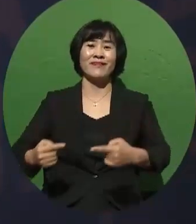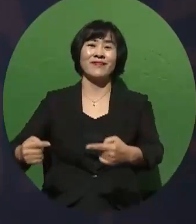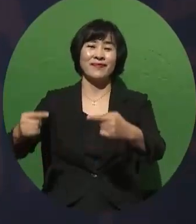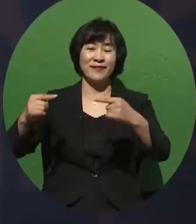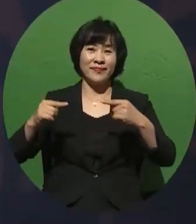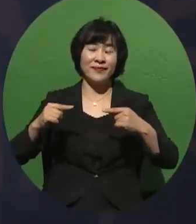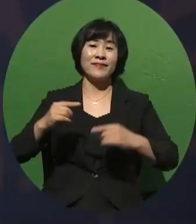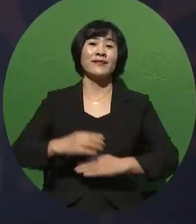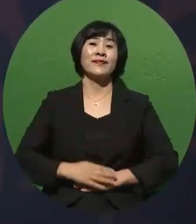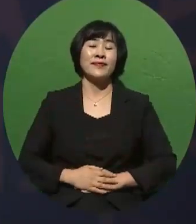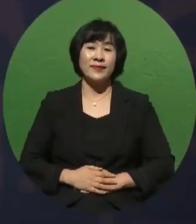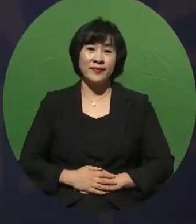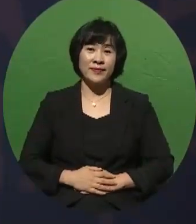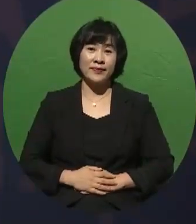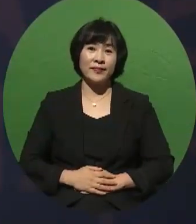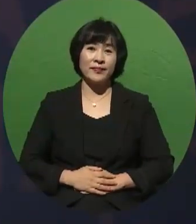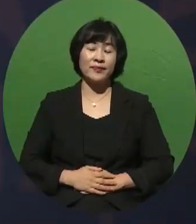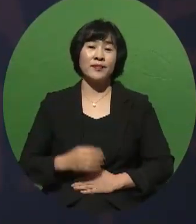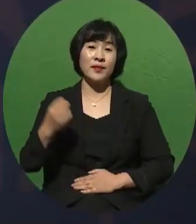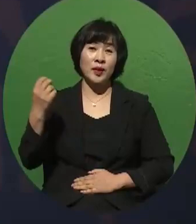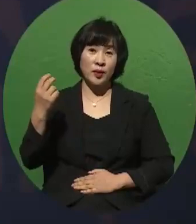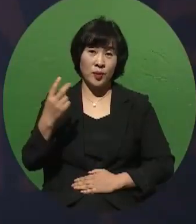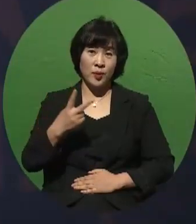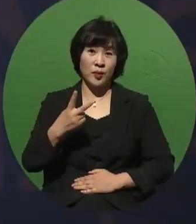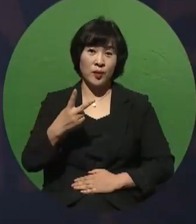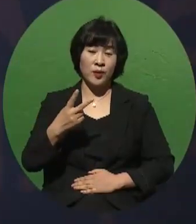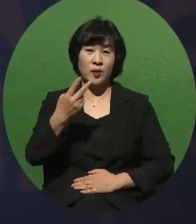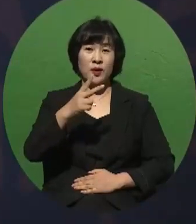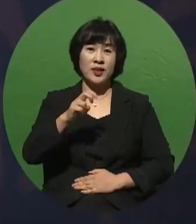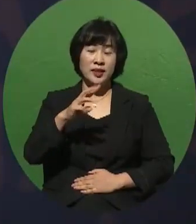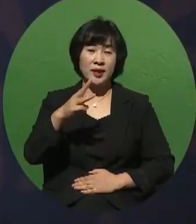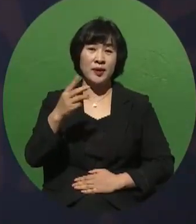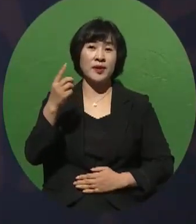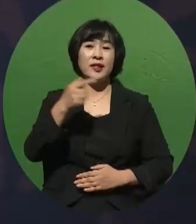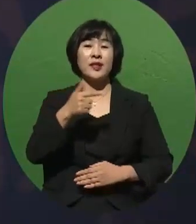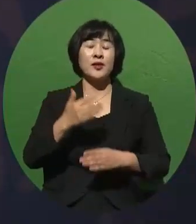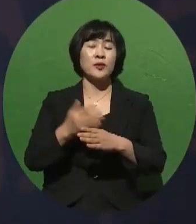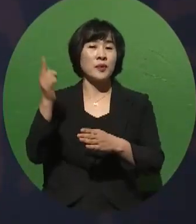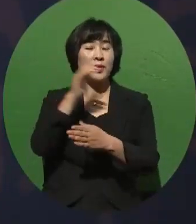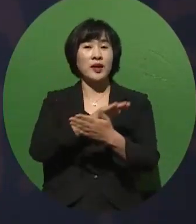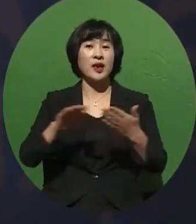here to revisit his legacy. Not only that,